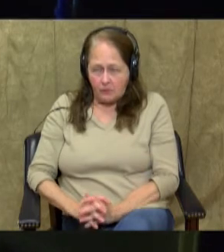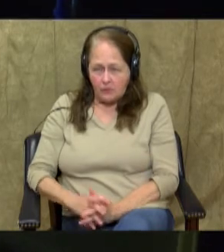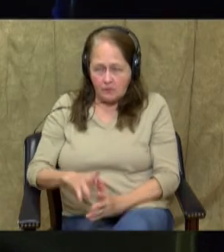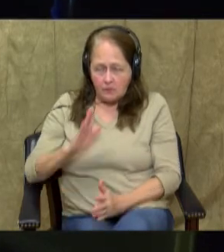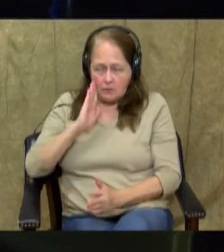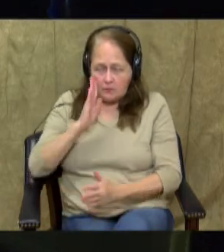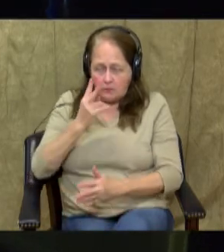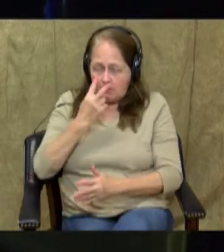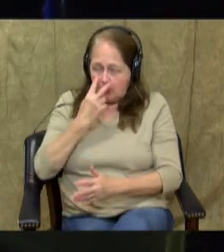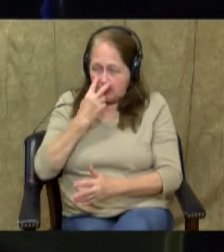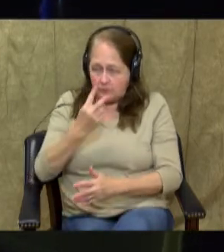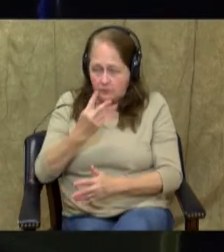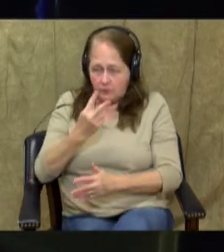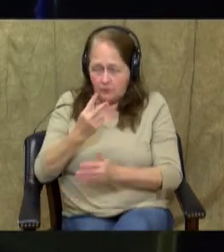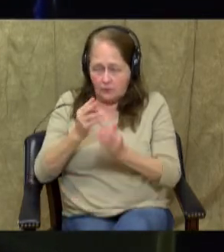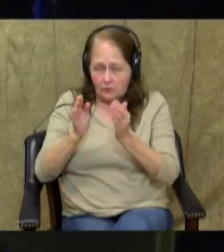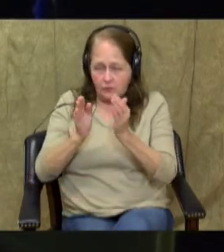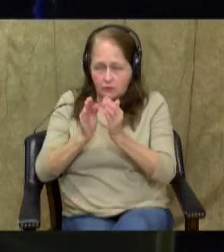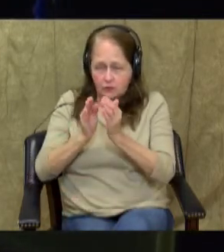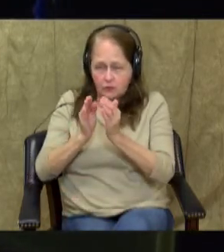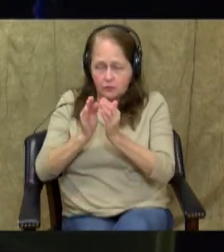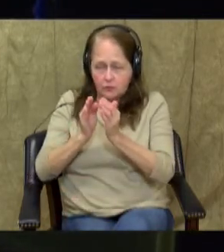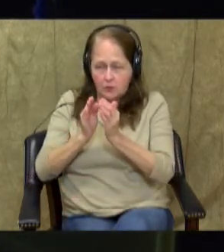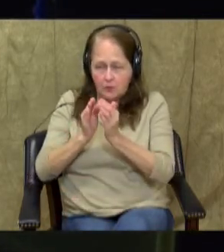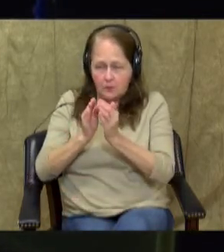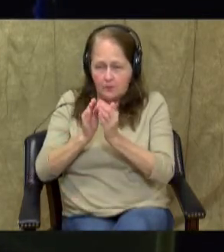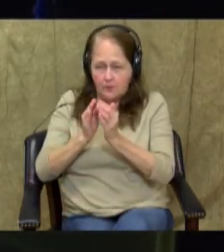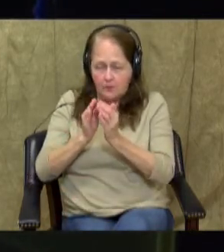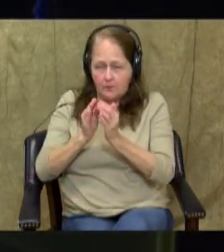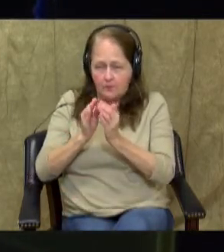And we should see just a small portion of the lit